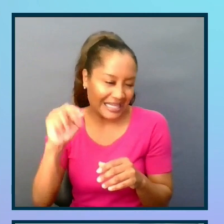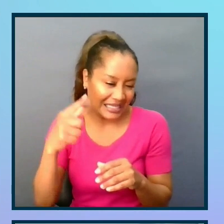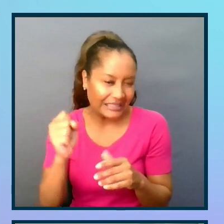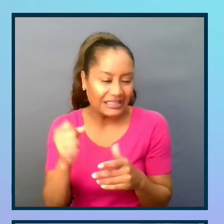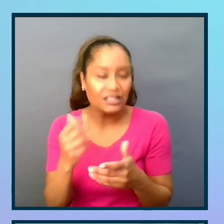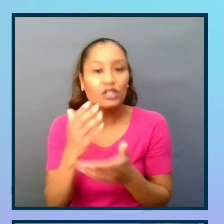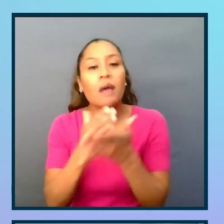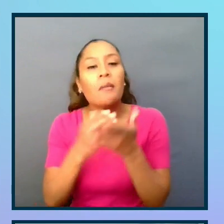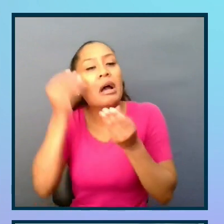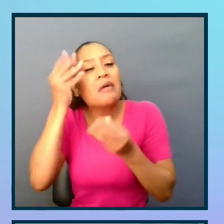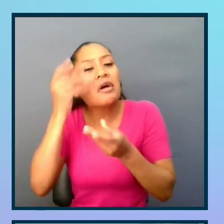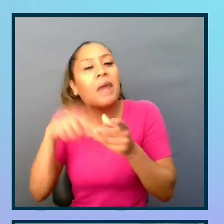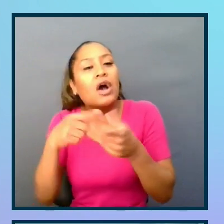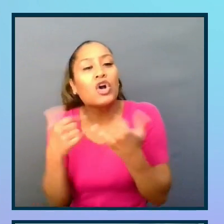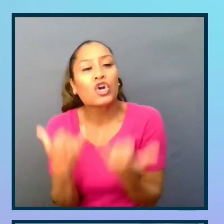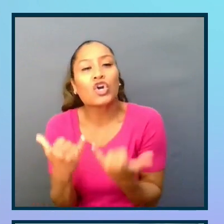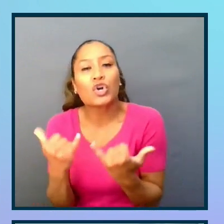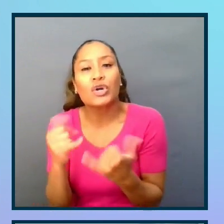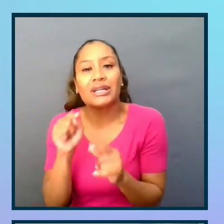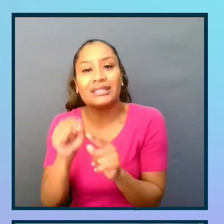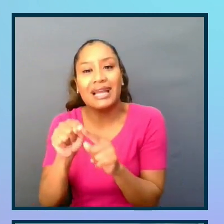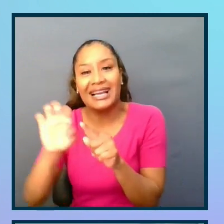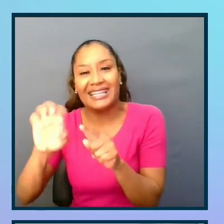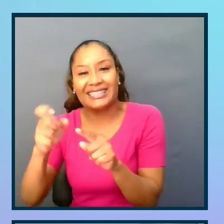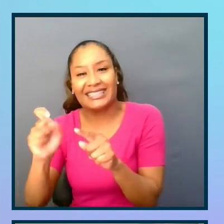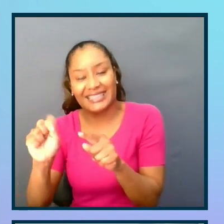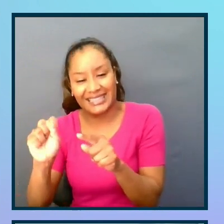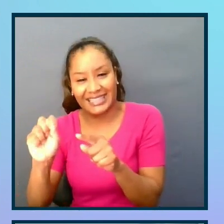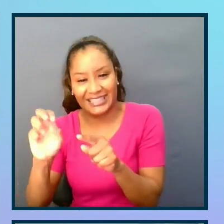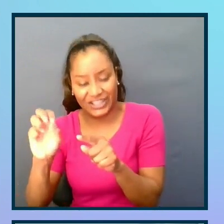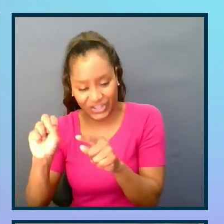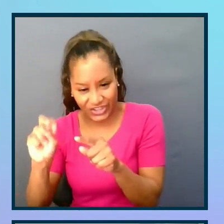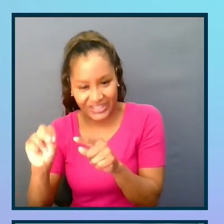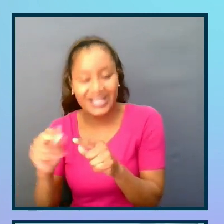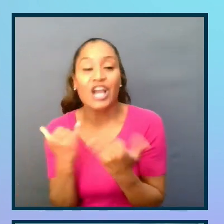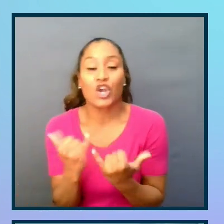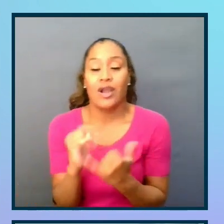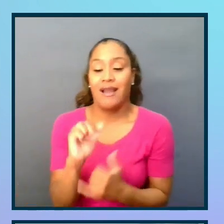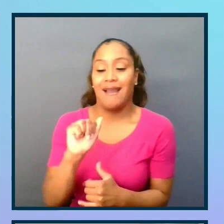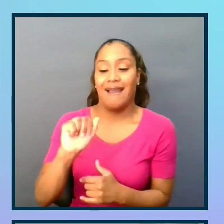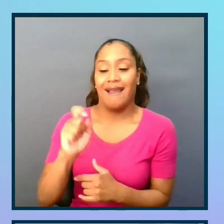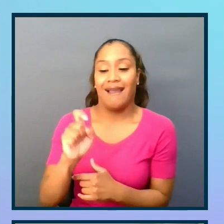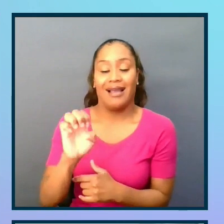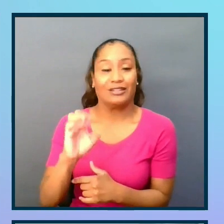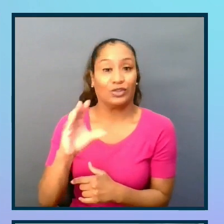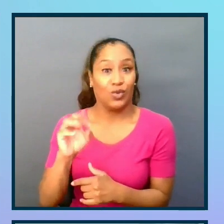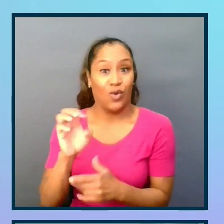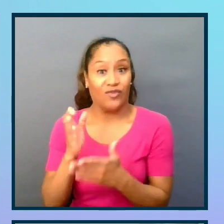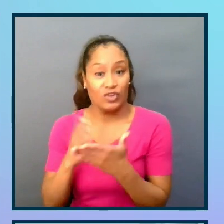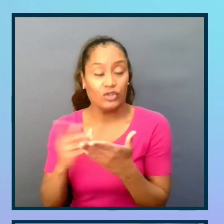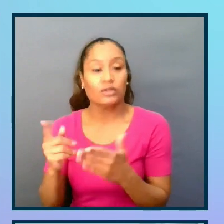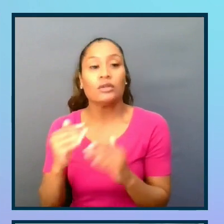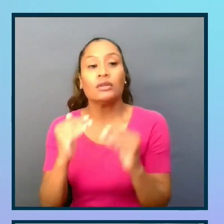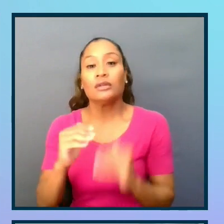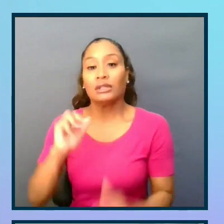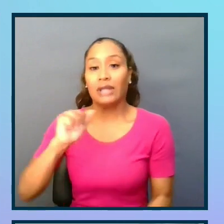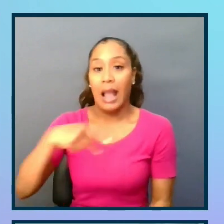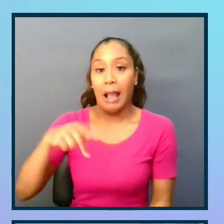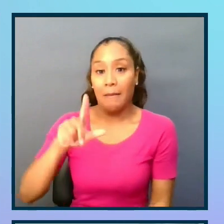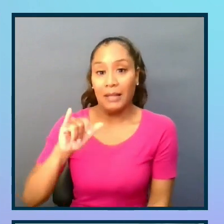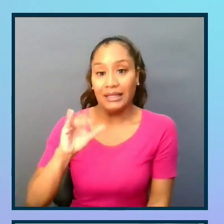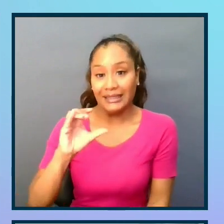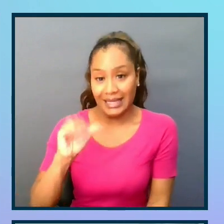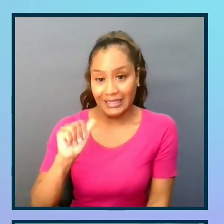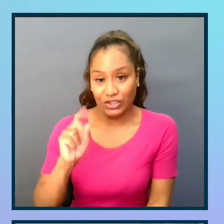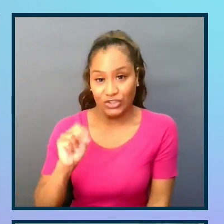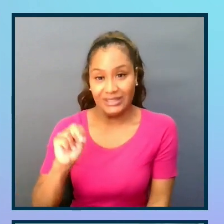about the current extension and the current Axe core version. And then we've got 3 sections that are broken up. One called application settings that has the ability to select